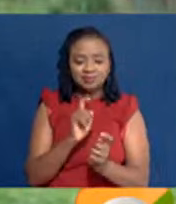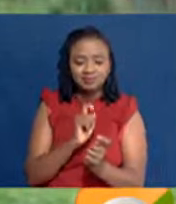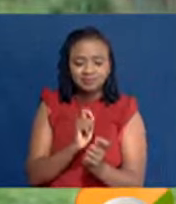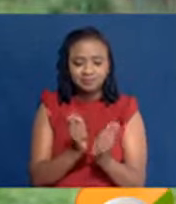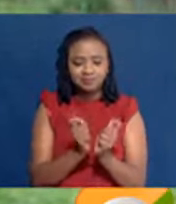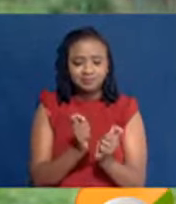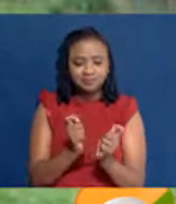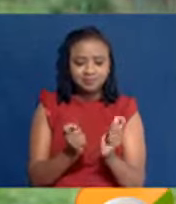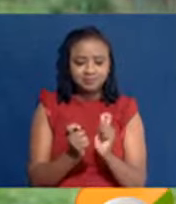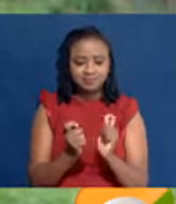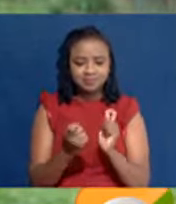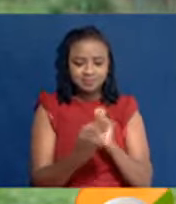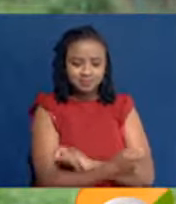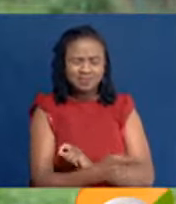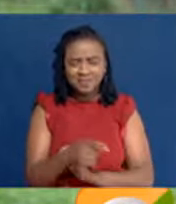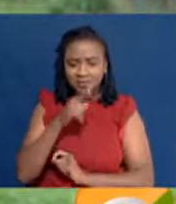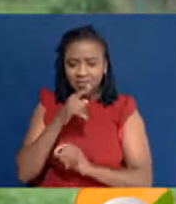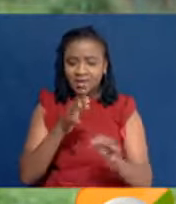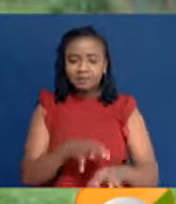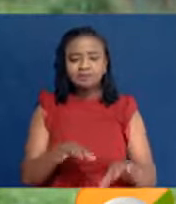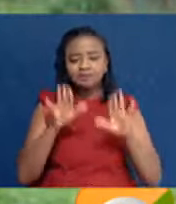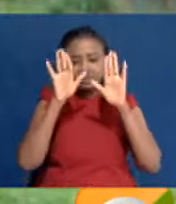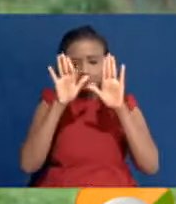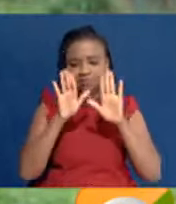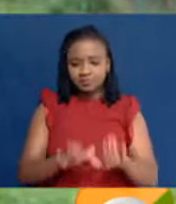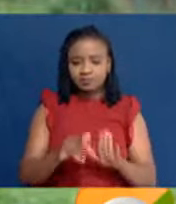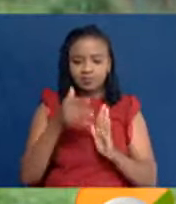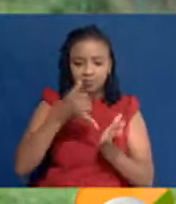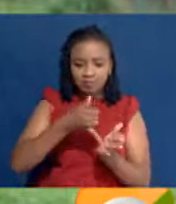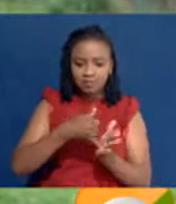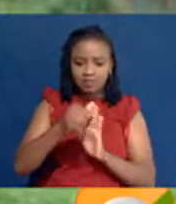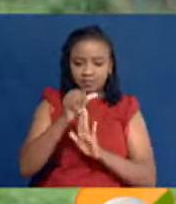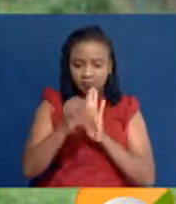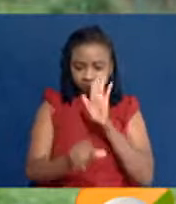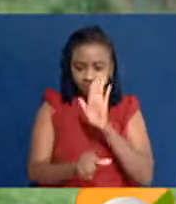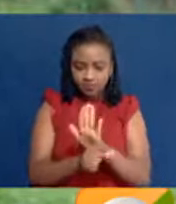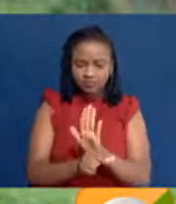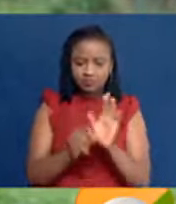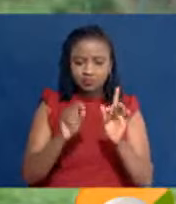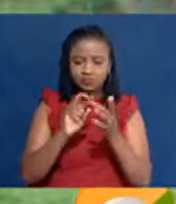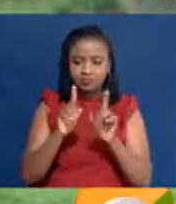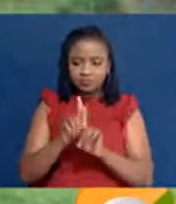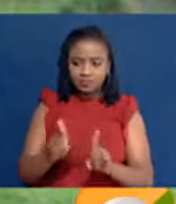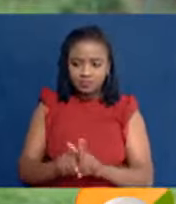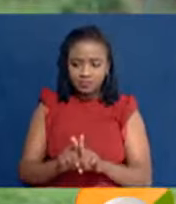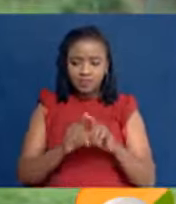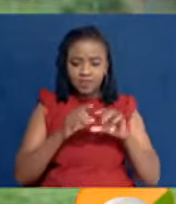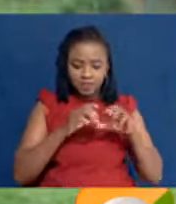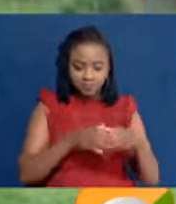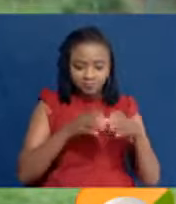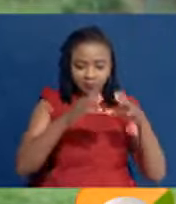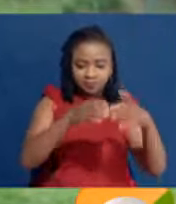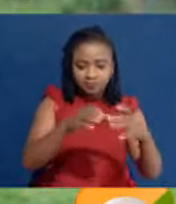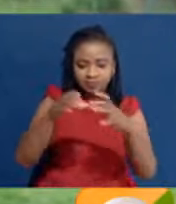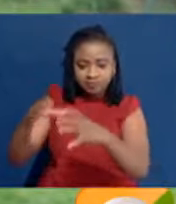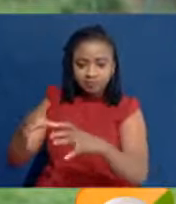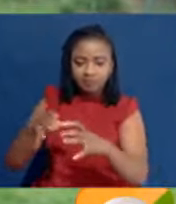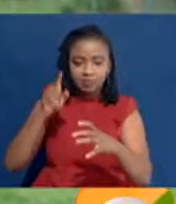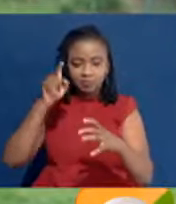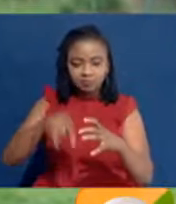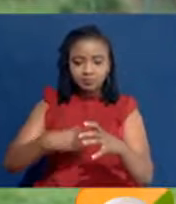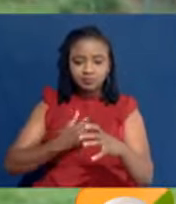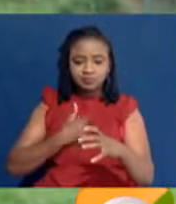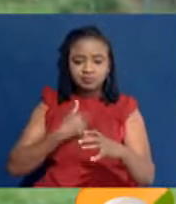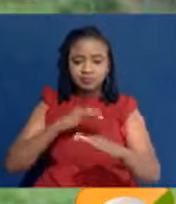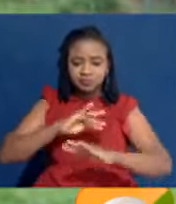led adaptation, is such an important part of this agenda, right? So communities is ensuring that they have enough food, that